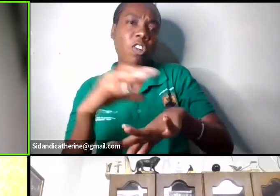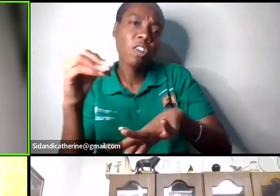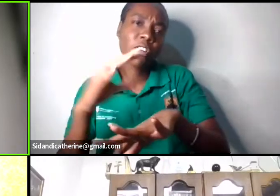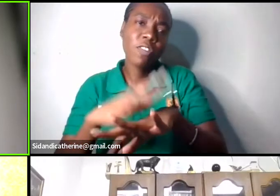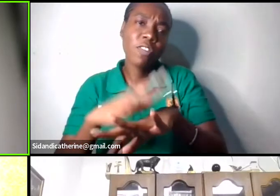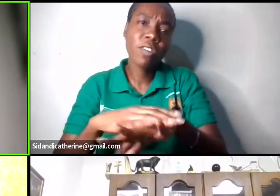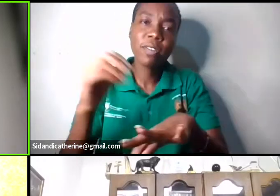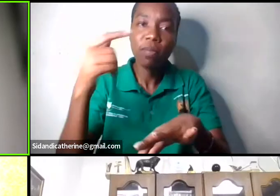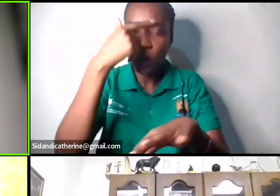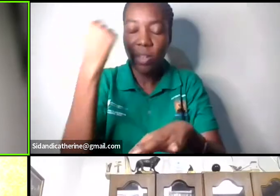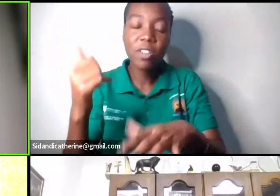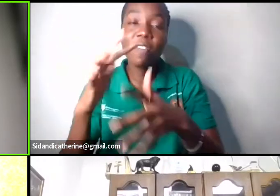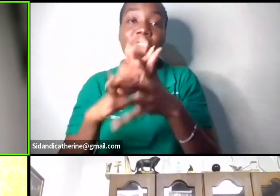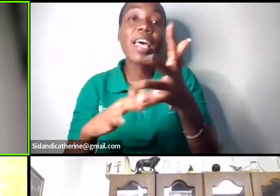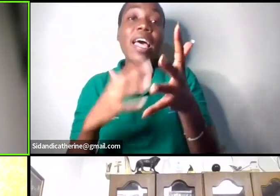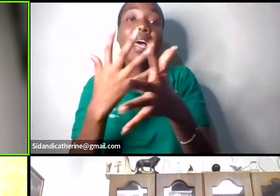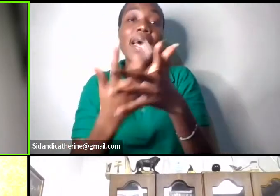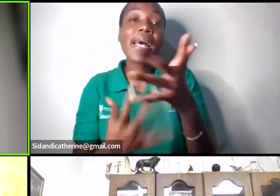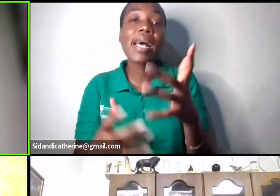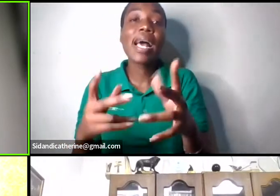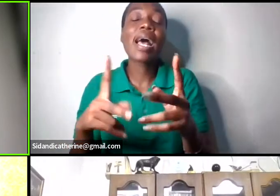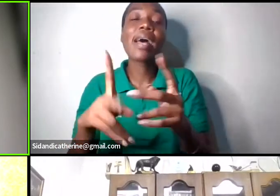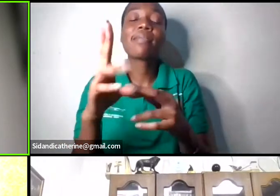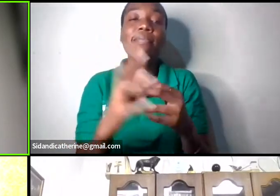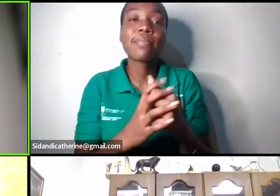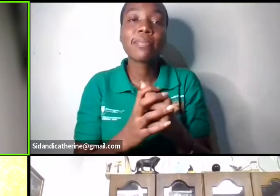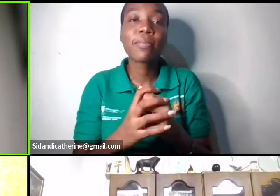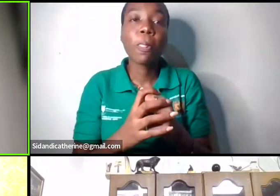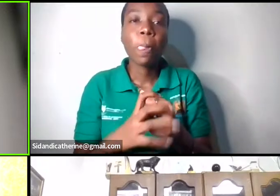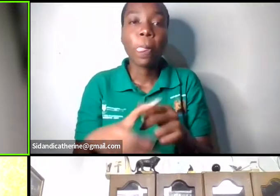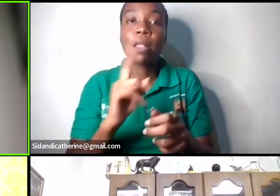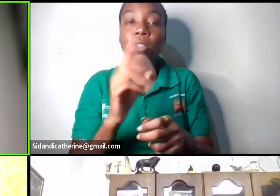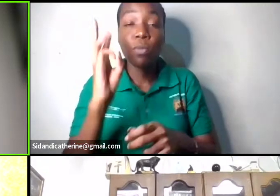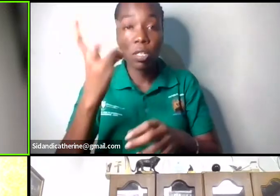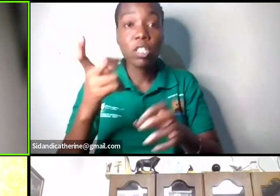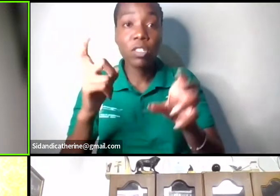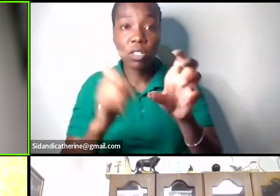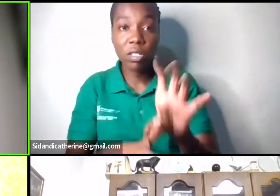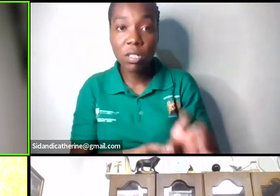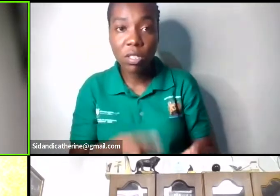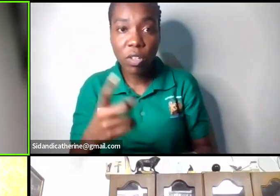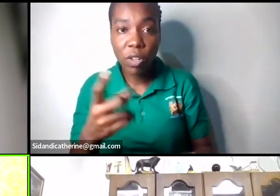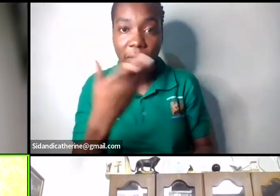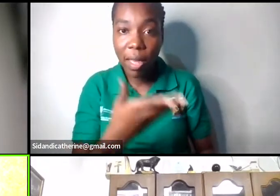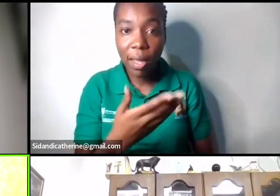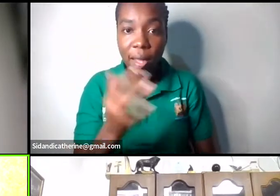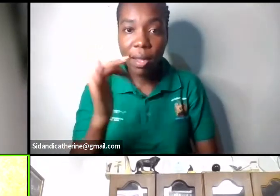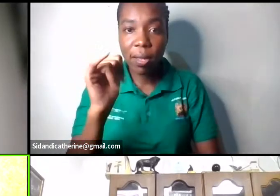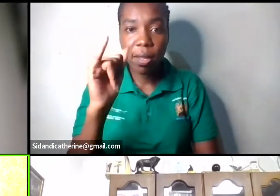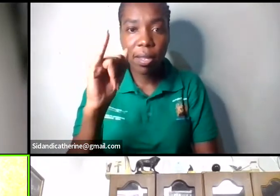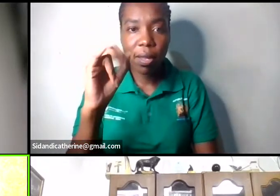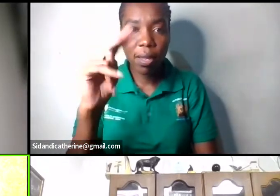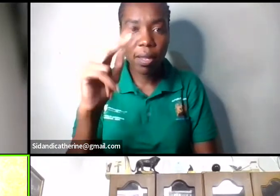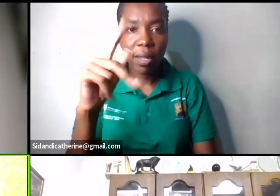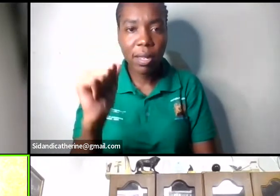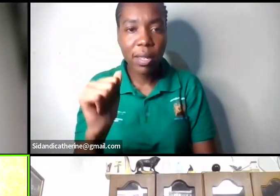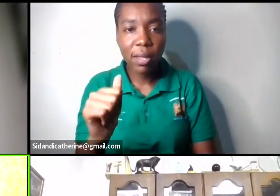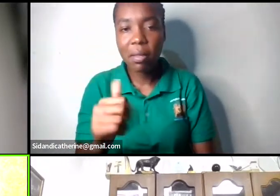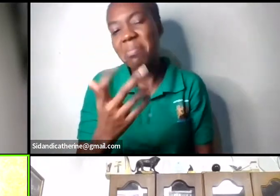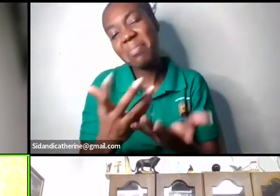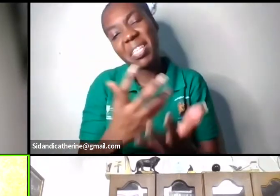That's true. He actually will be joining us. Yinka, are you still there? I think he's dropped off a little